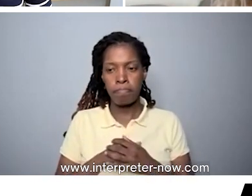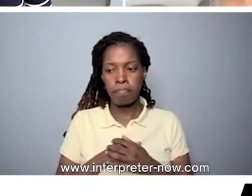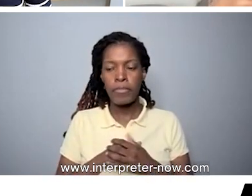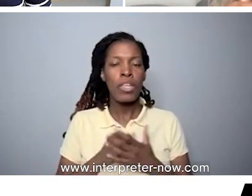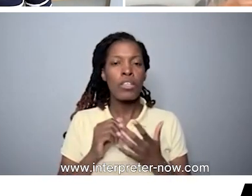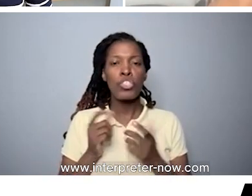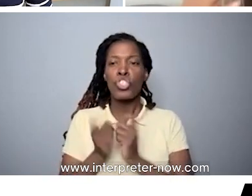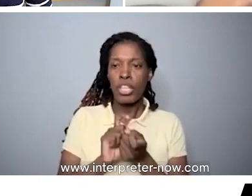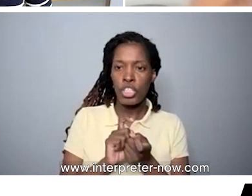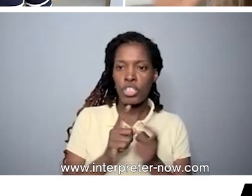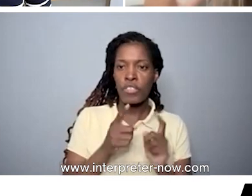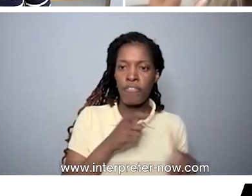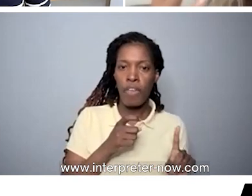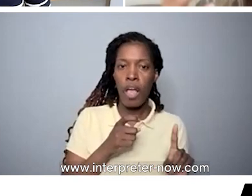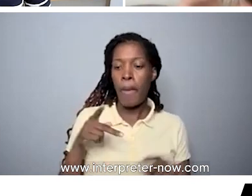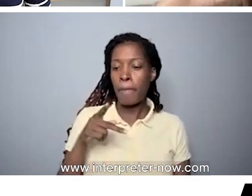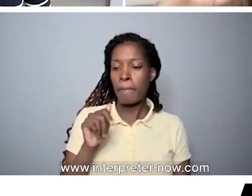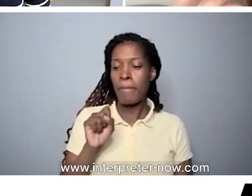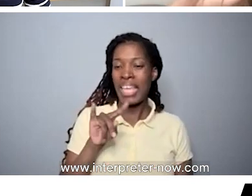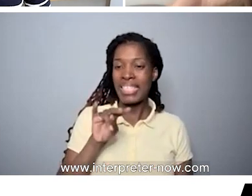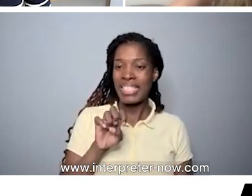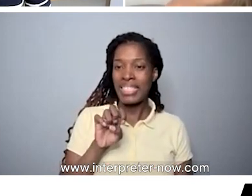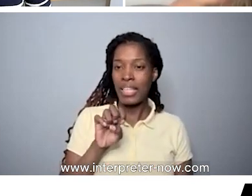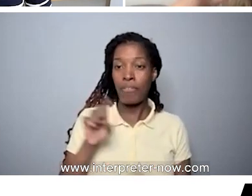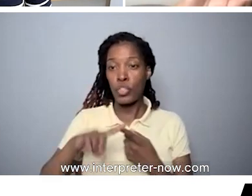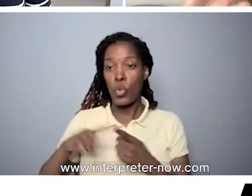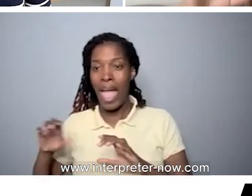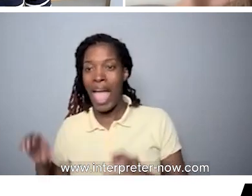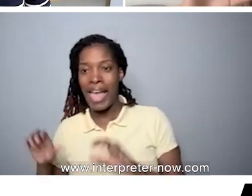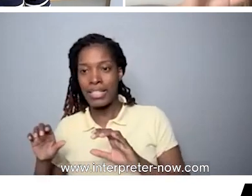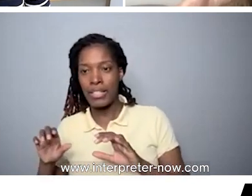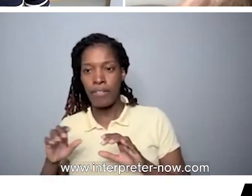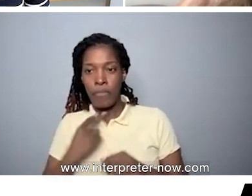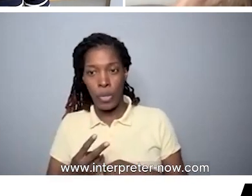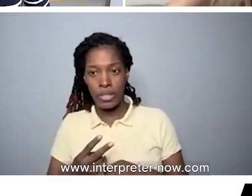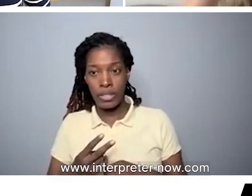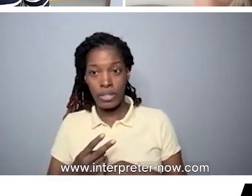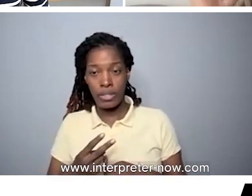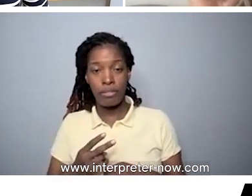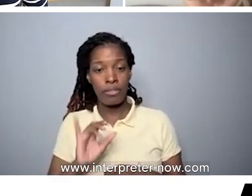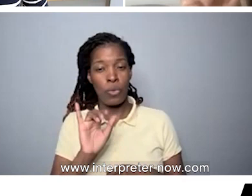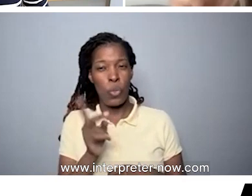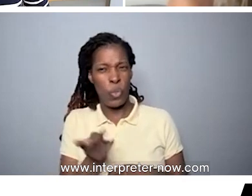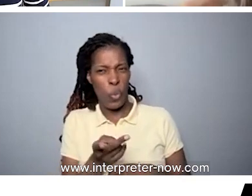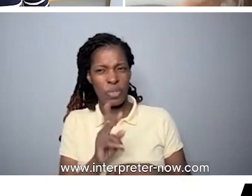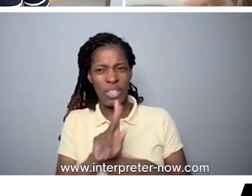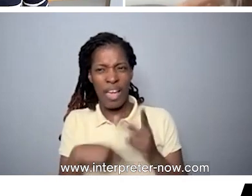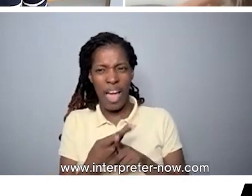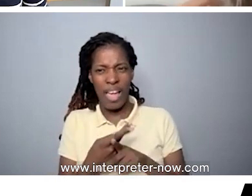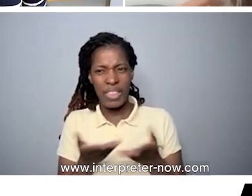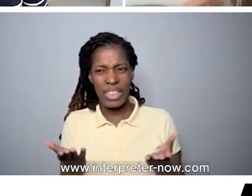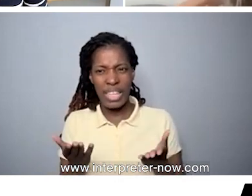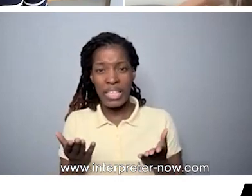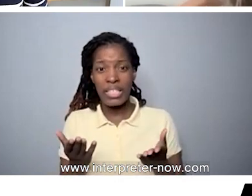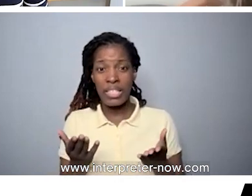changing from passive voice to active voice, right? There are things like that all by themselves to me are